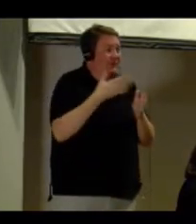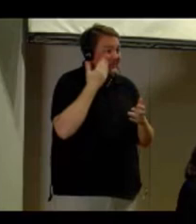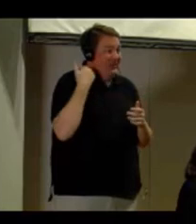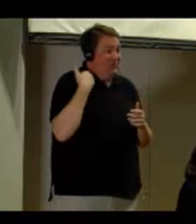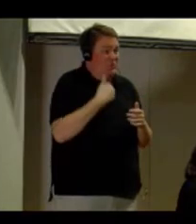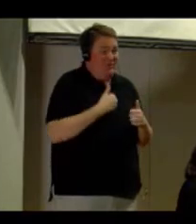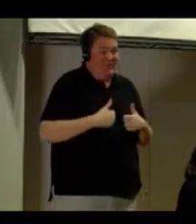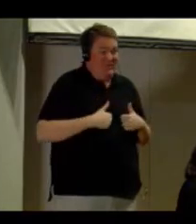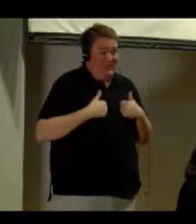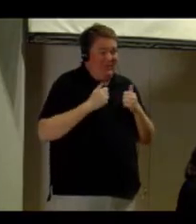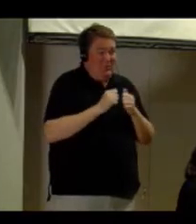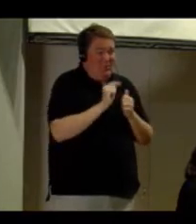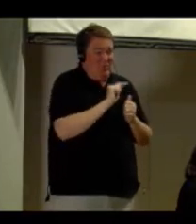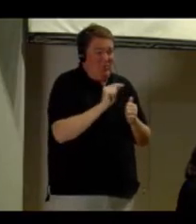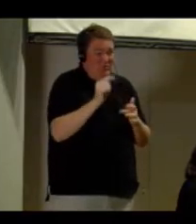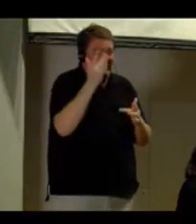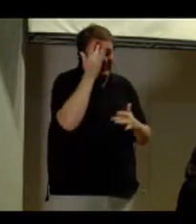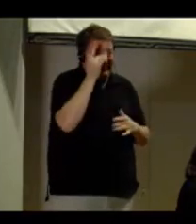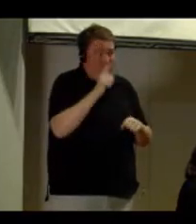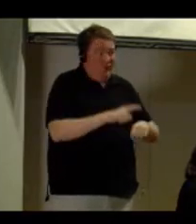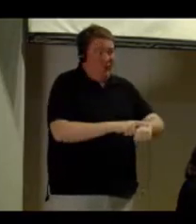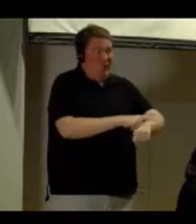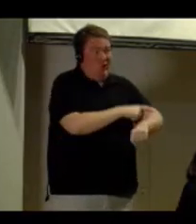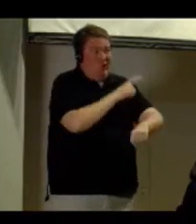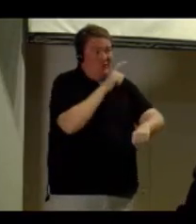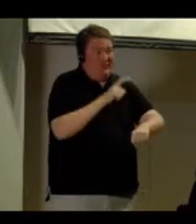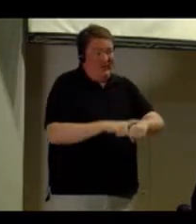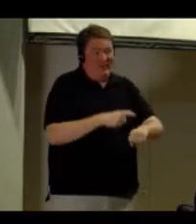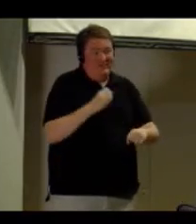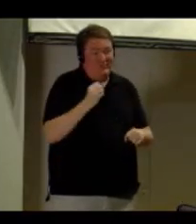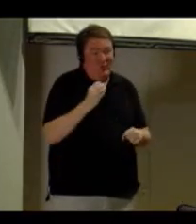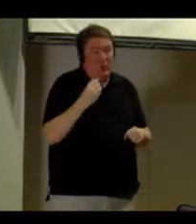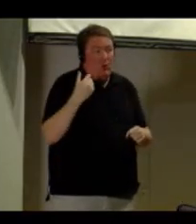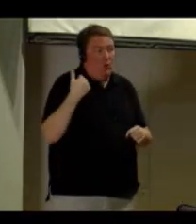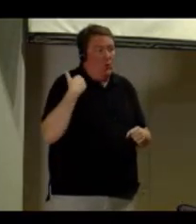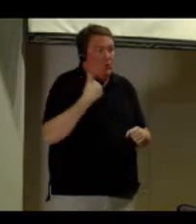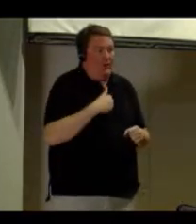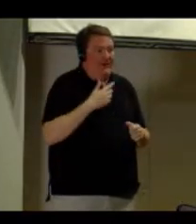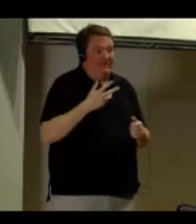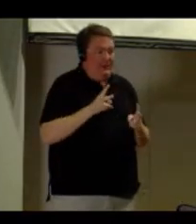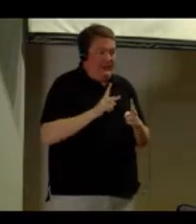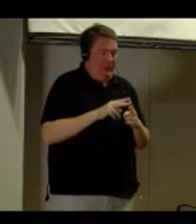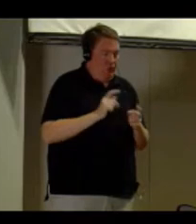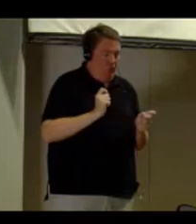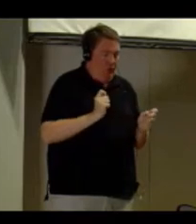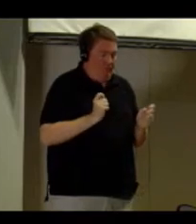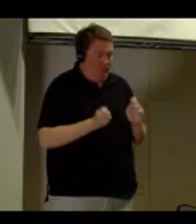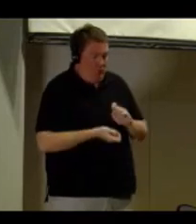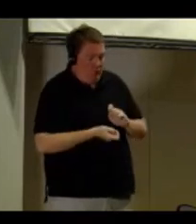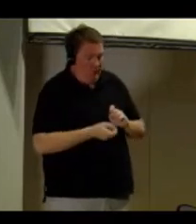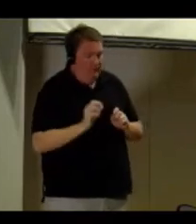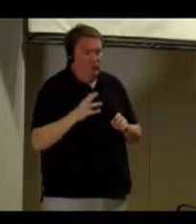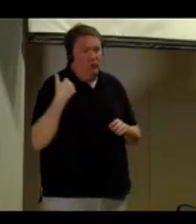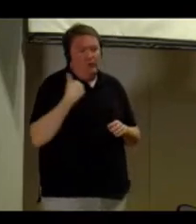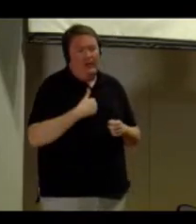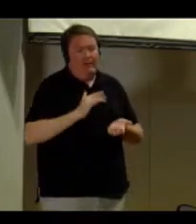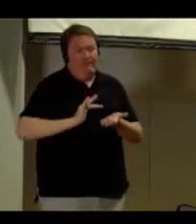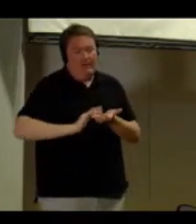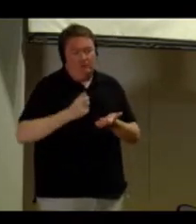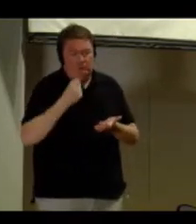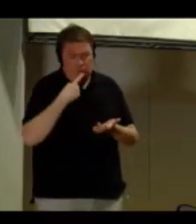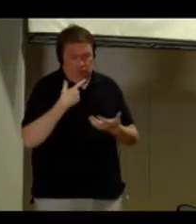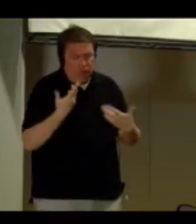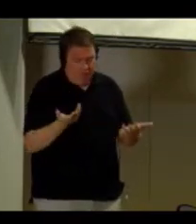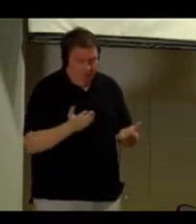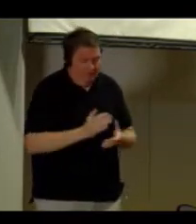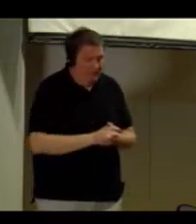those diseases for quite a long time. Therefore, we've either biologically evolved ways of dealing with them, or we've got drugs to deal with them. The things